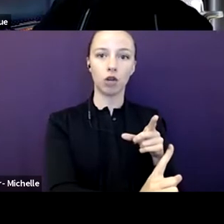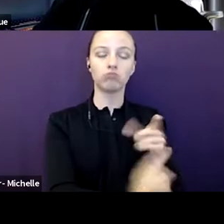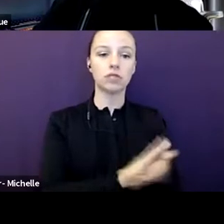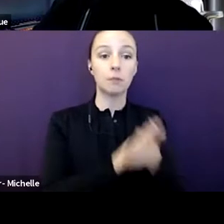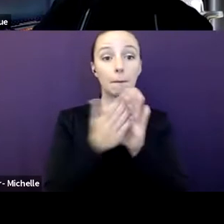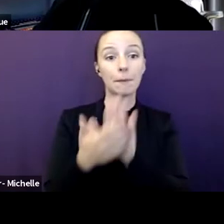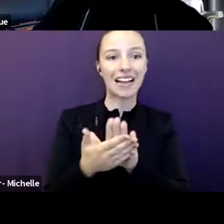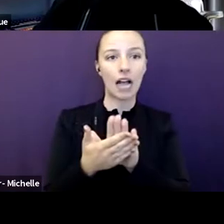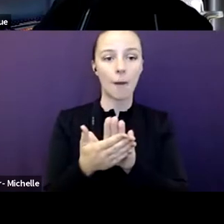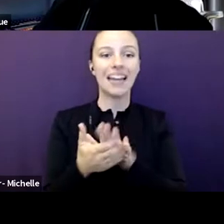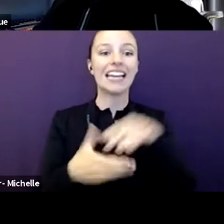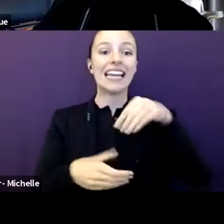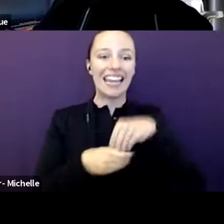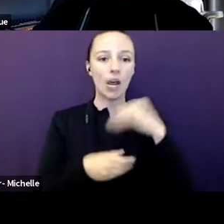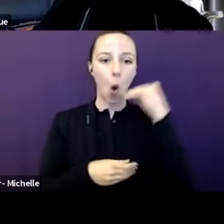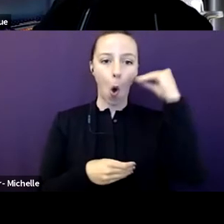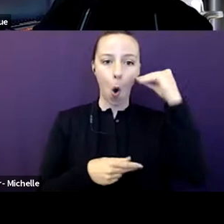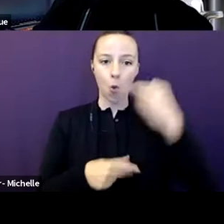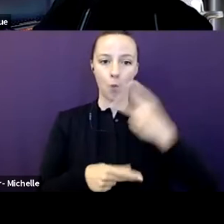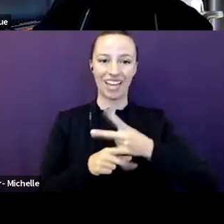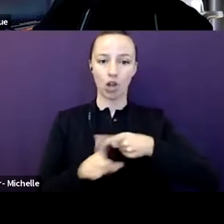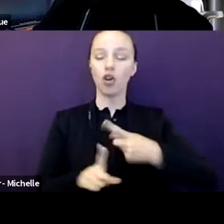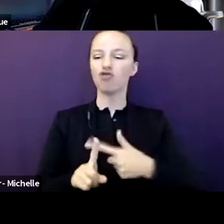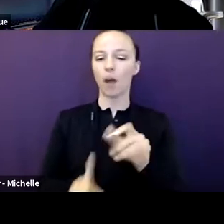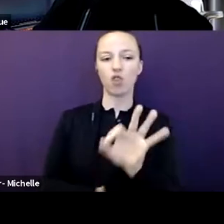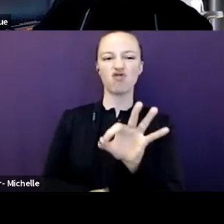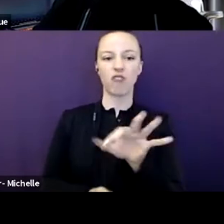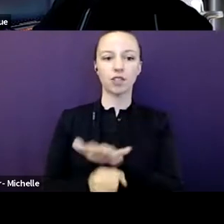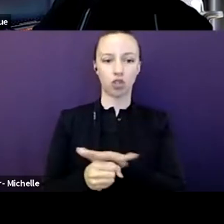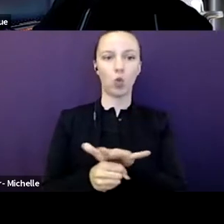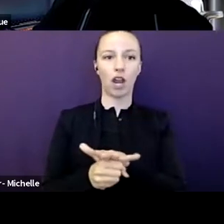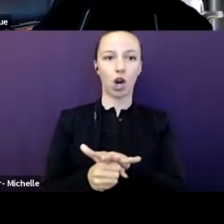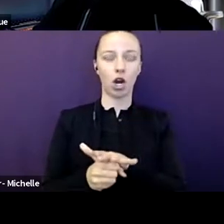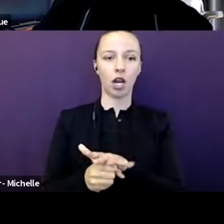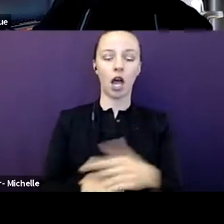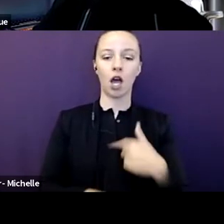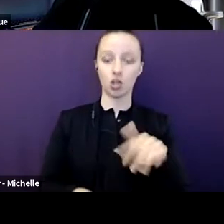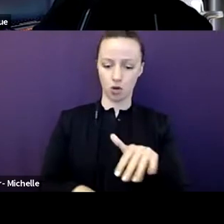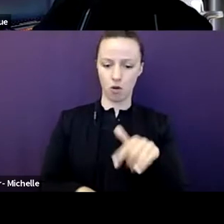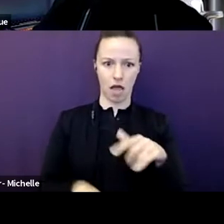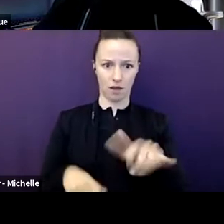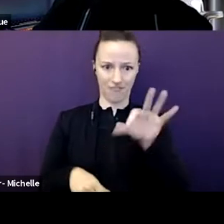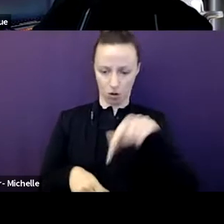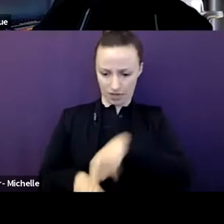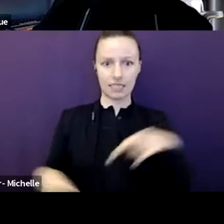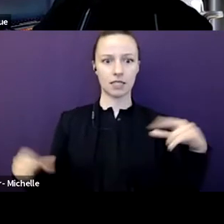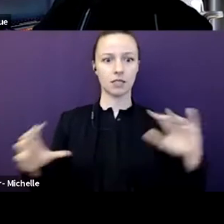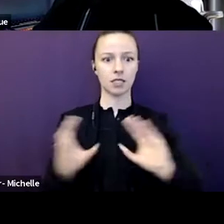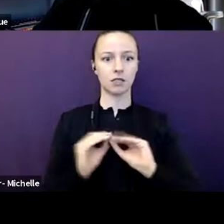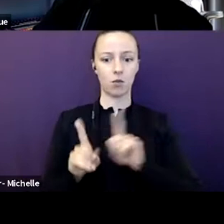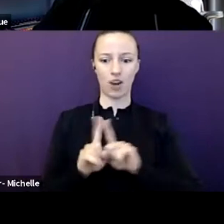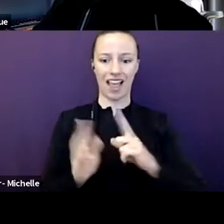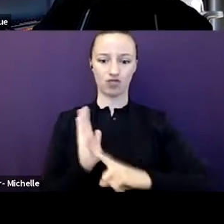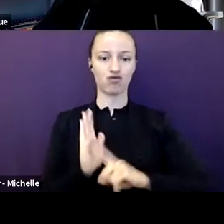become in-home care specialist, and he's from the Fresno area. So I came upon this symposium as I was researching the